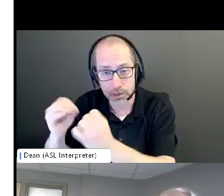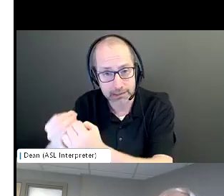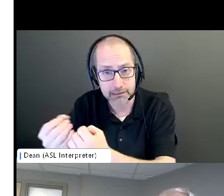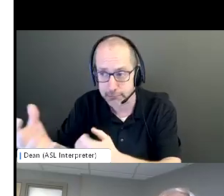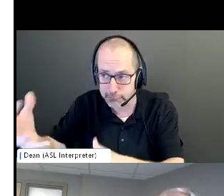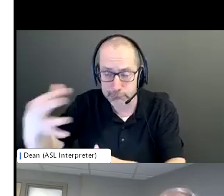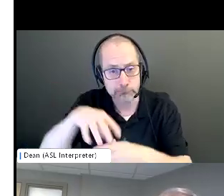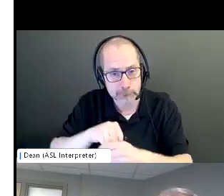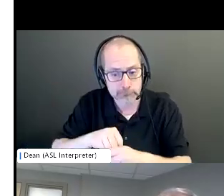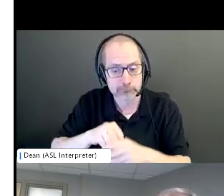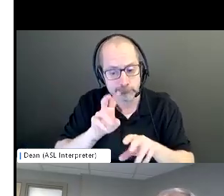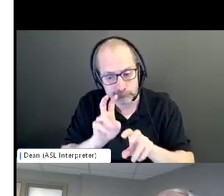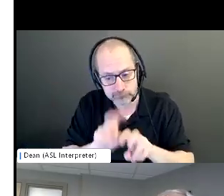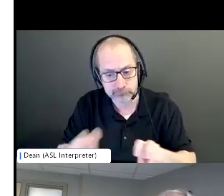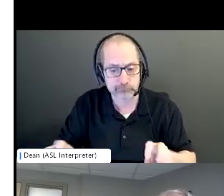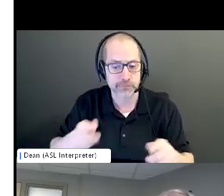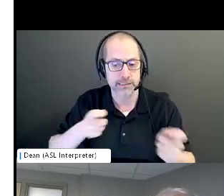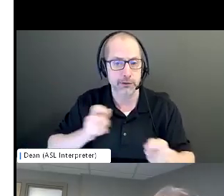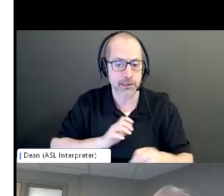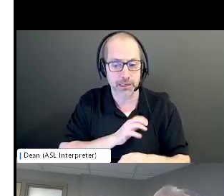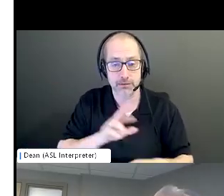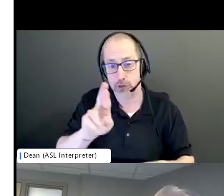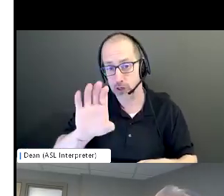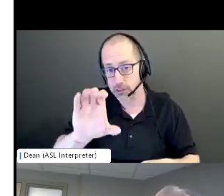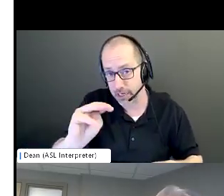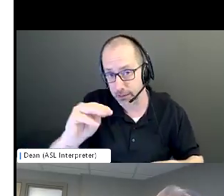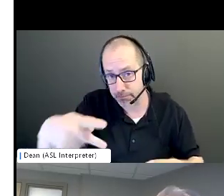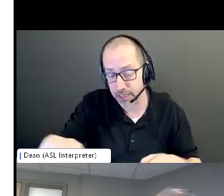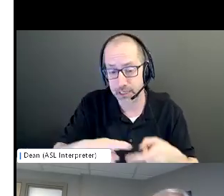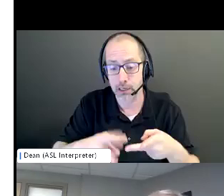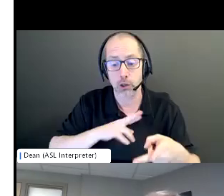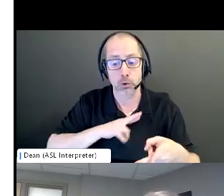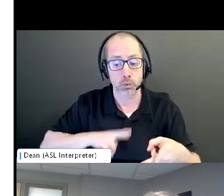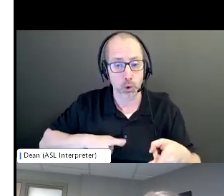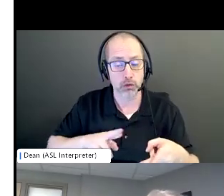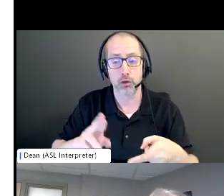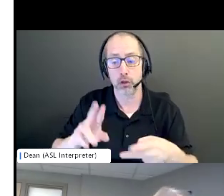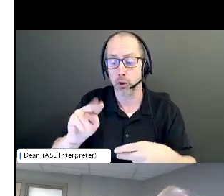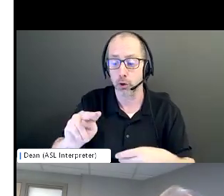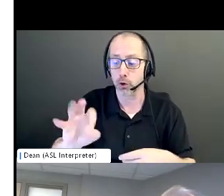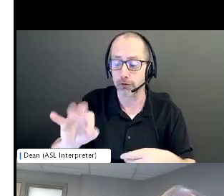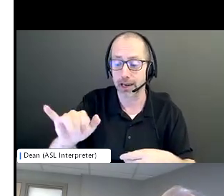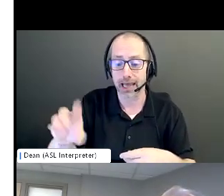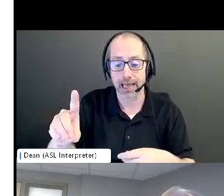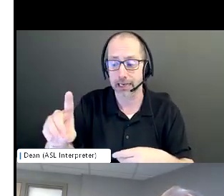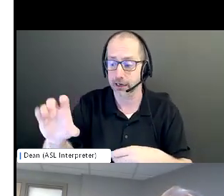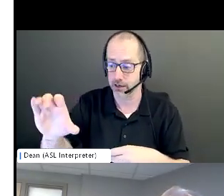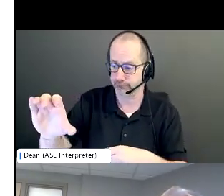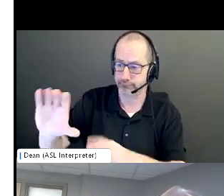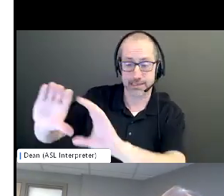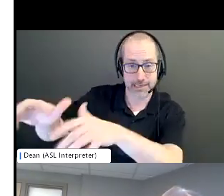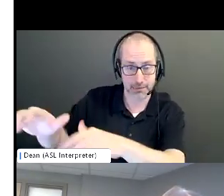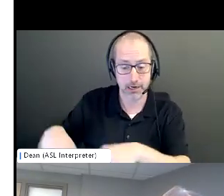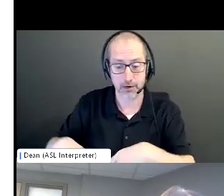the Royal Canadian Mounted Police, the Royal Newfoundland Constabulary, Office of the Seniors Advocate,